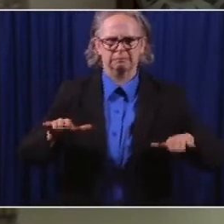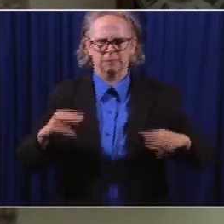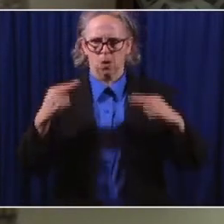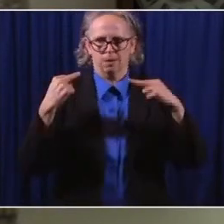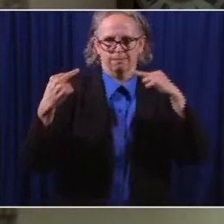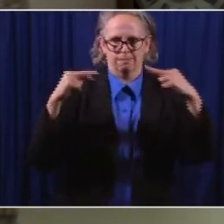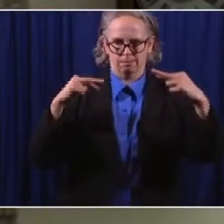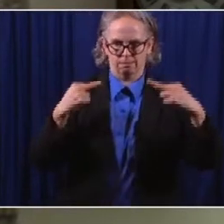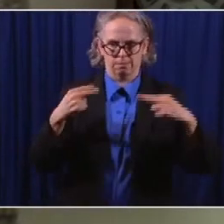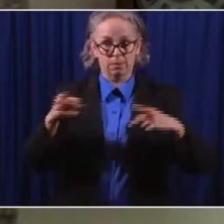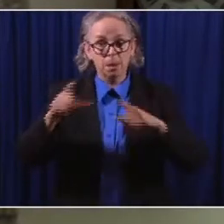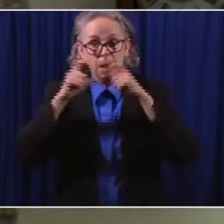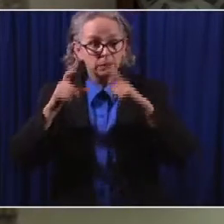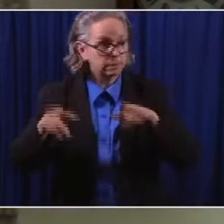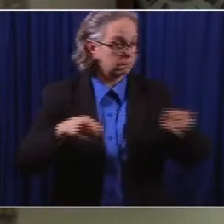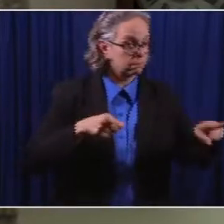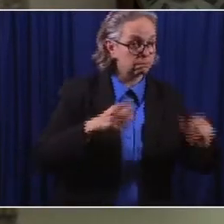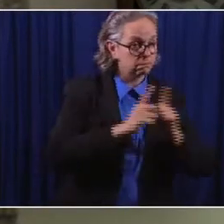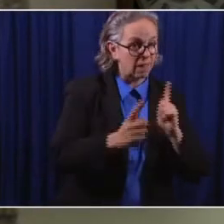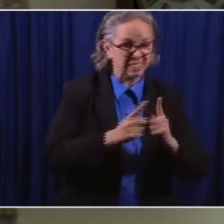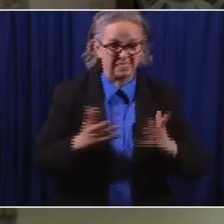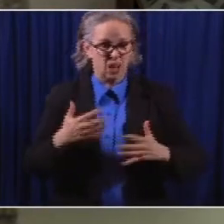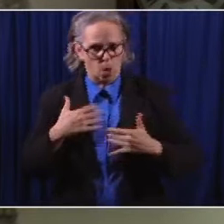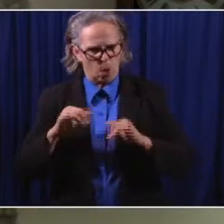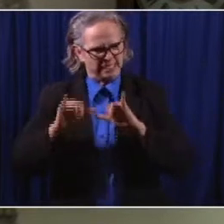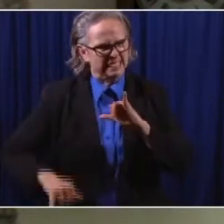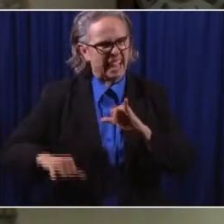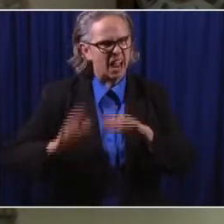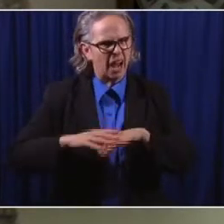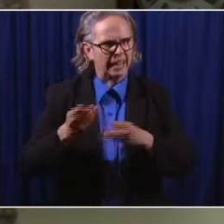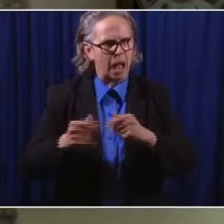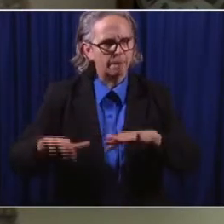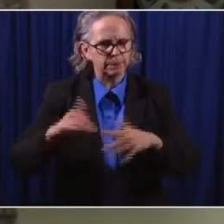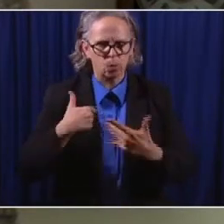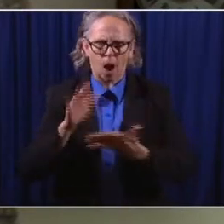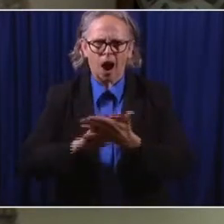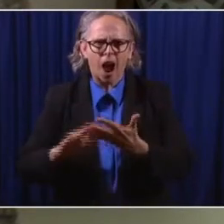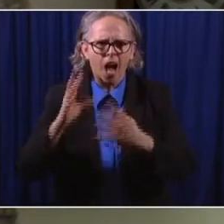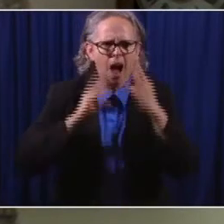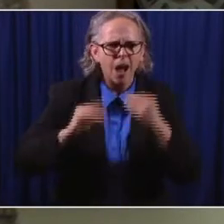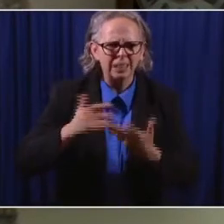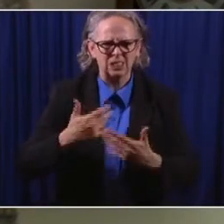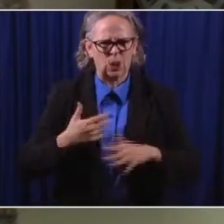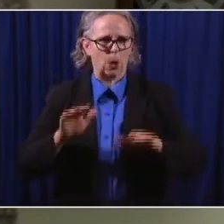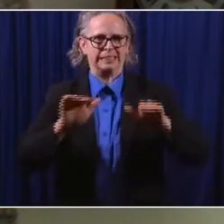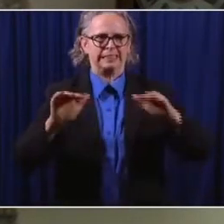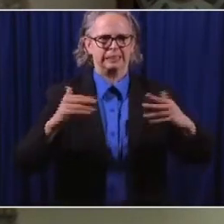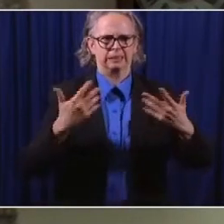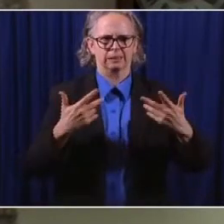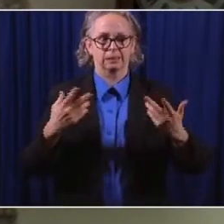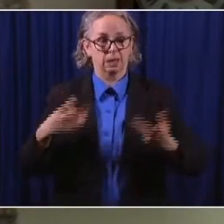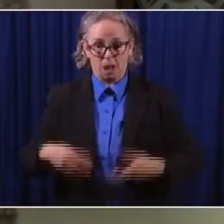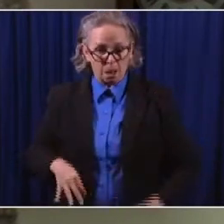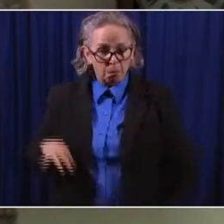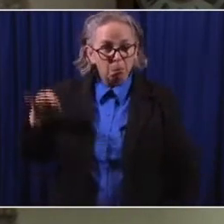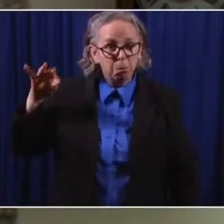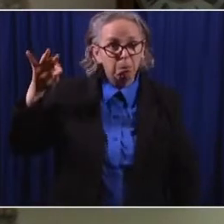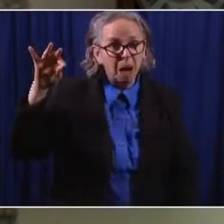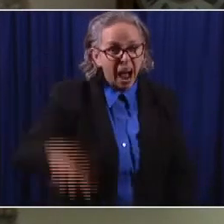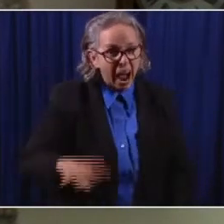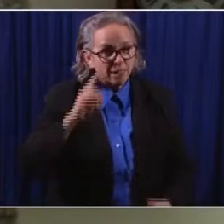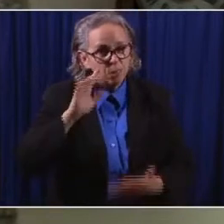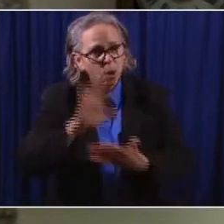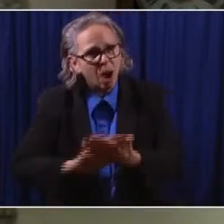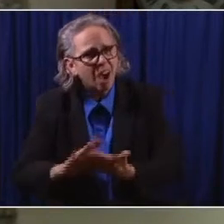want to have a year at whatever college or university that they're going to. They're paying money for it. They want to be able to